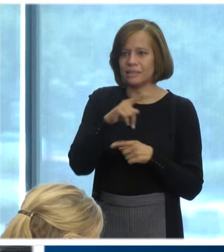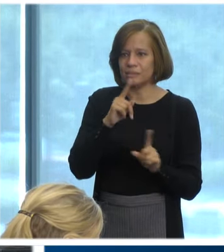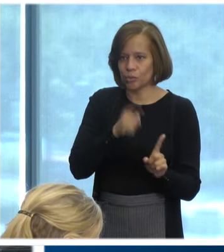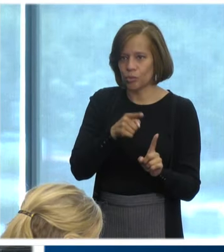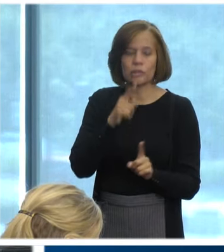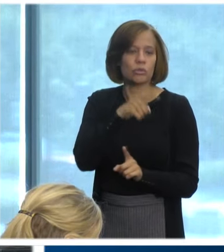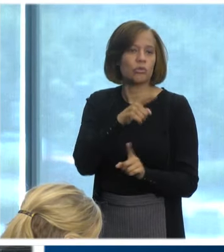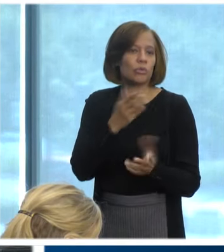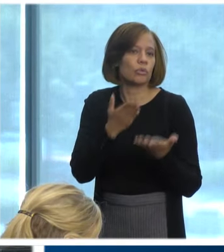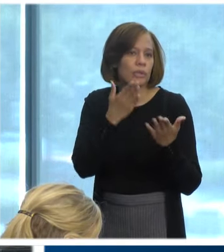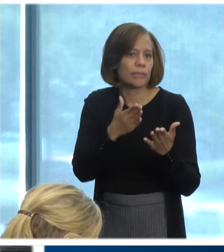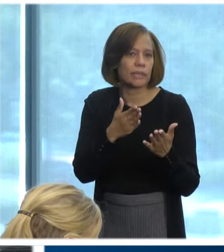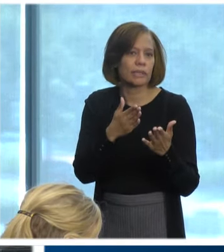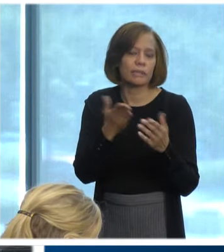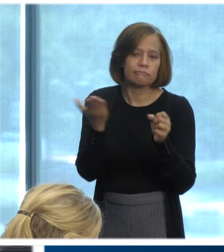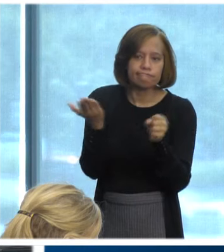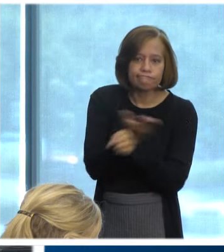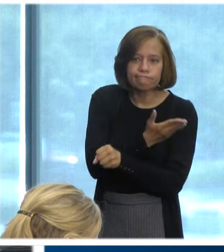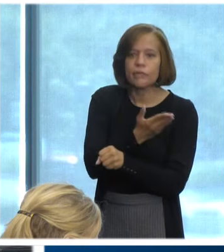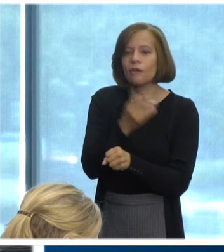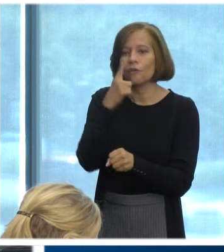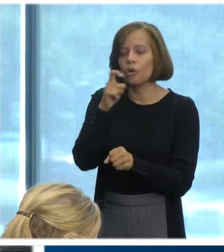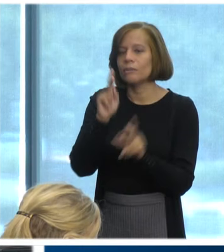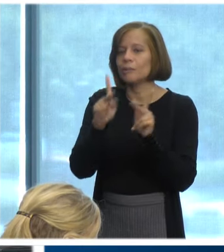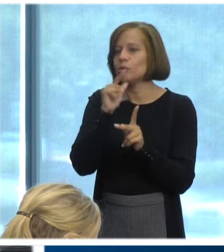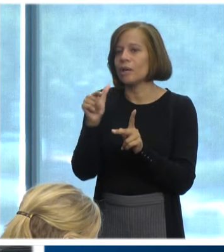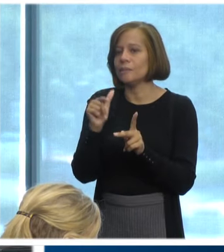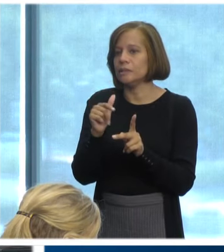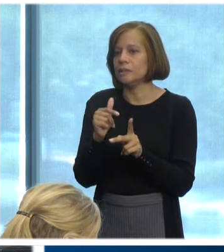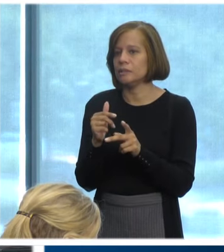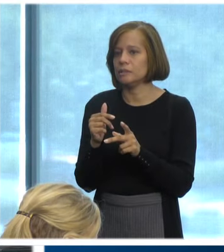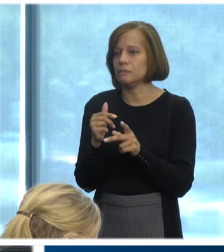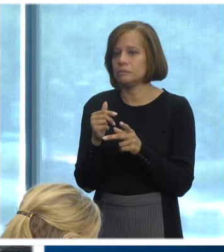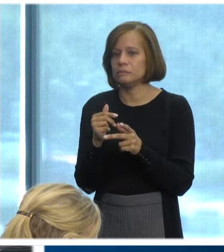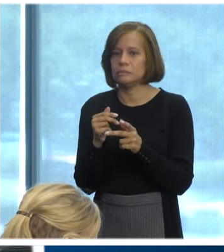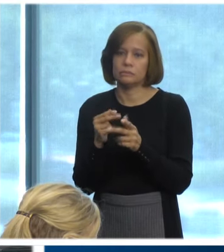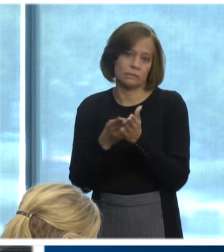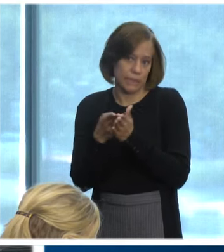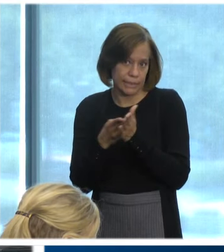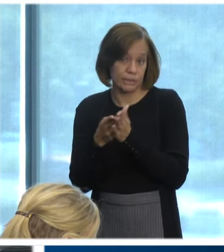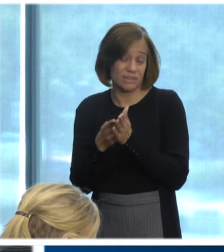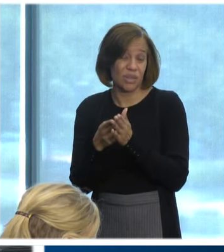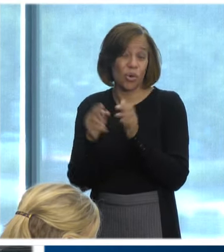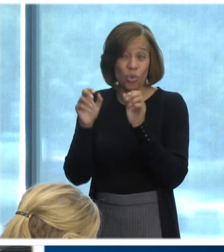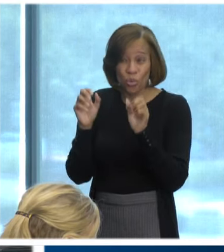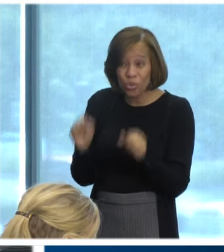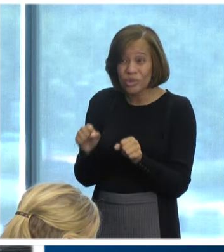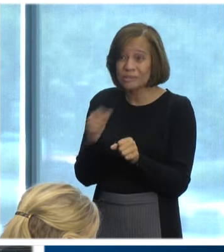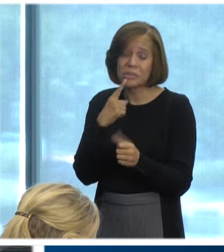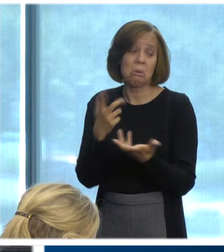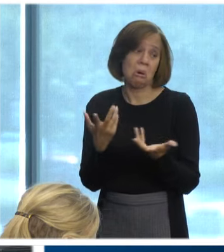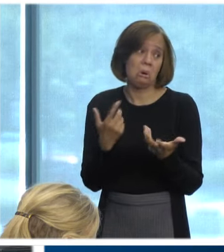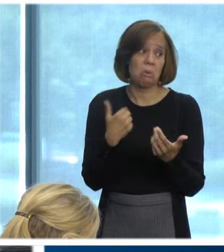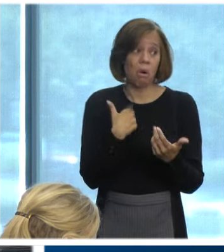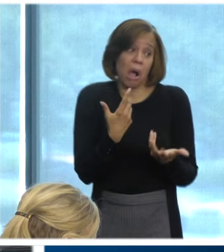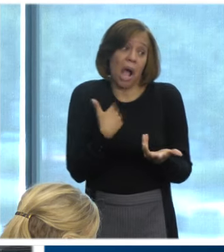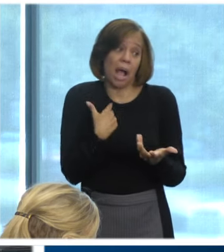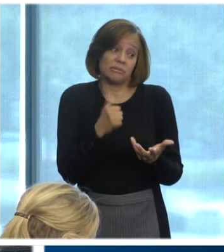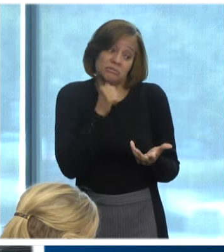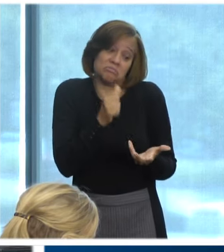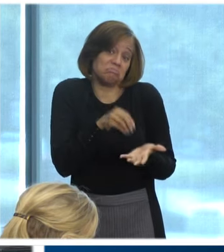for officers in the past for being untruthful. Yes. Could someone view that through the prism of they omitted the truth in